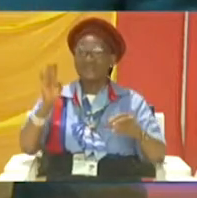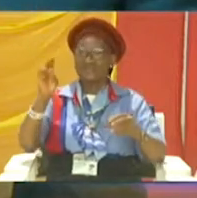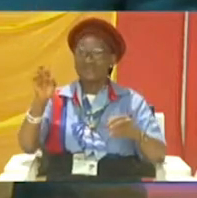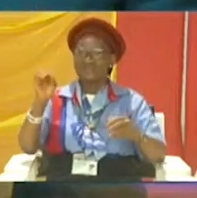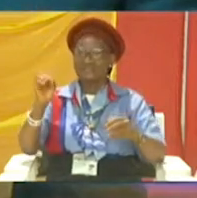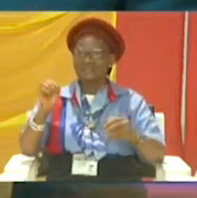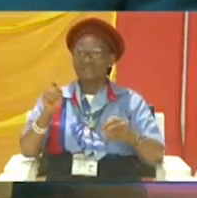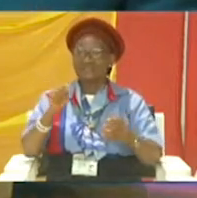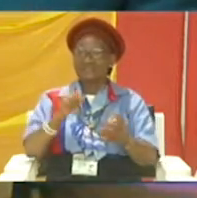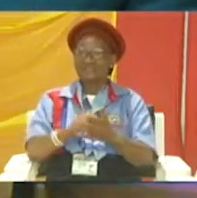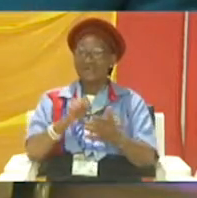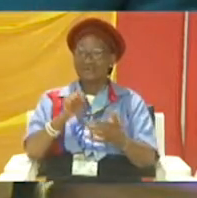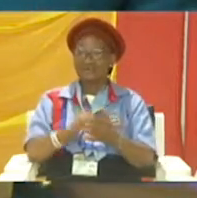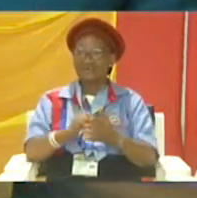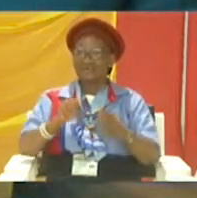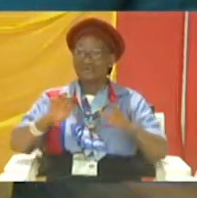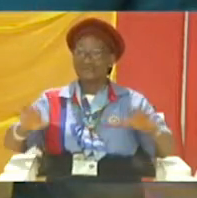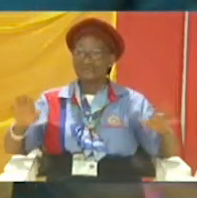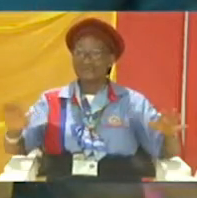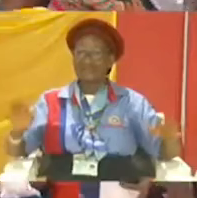Money 70,000 children will be okay. You